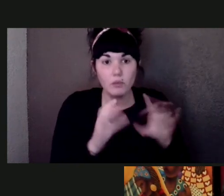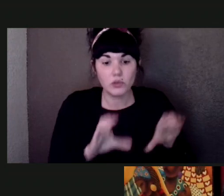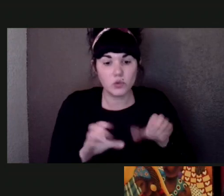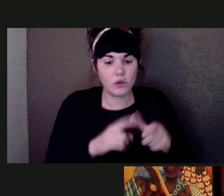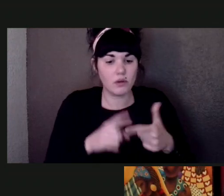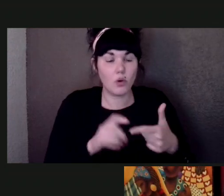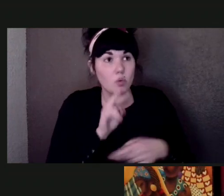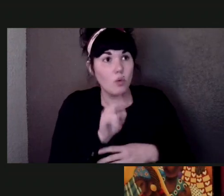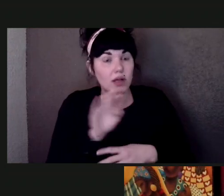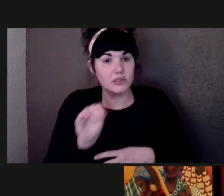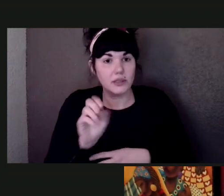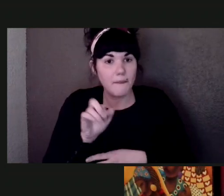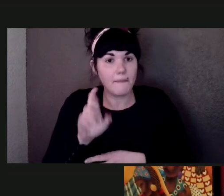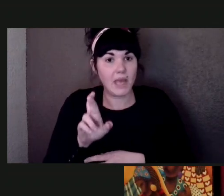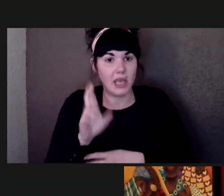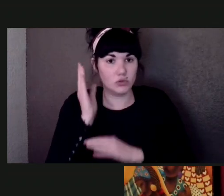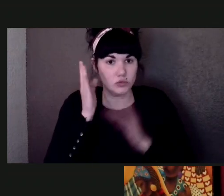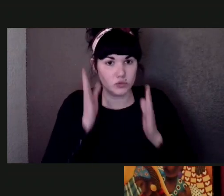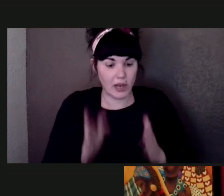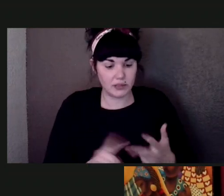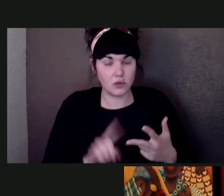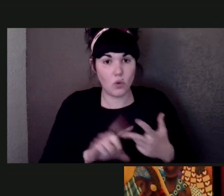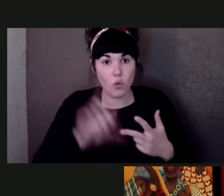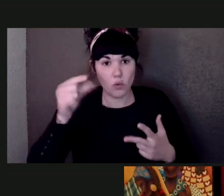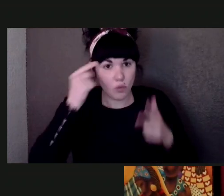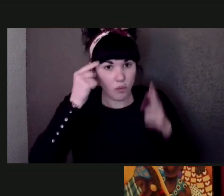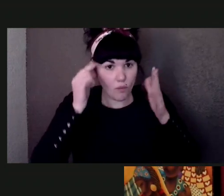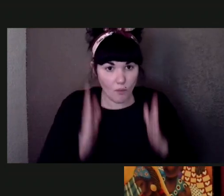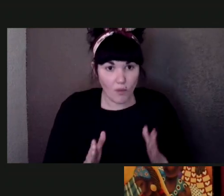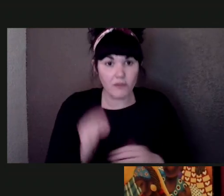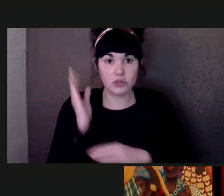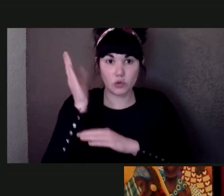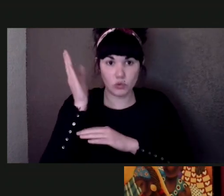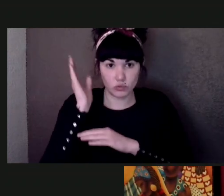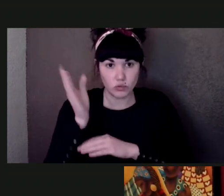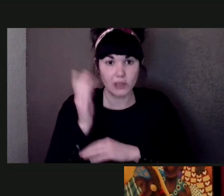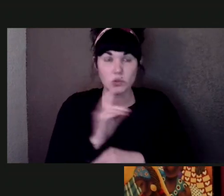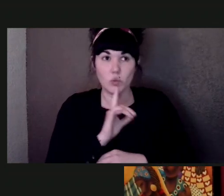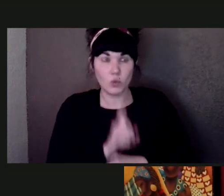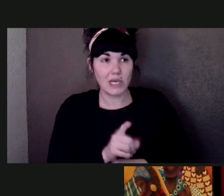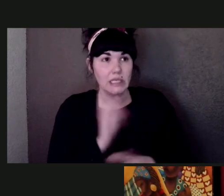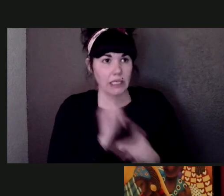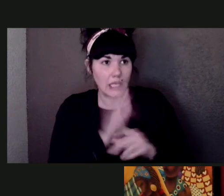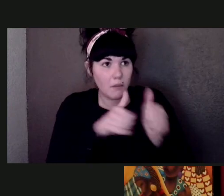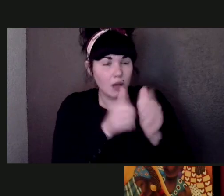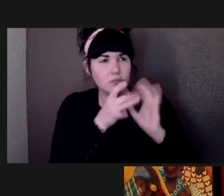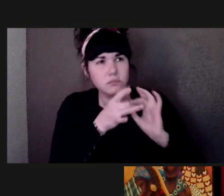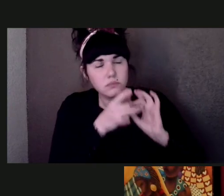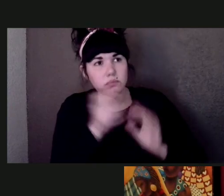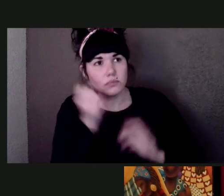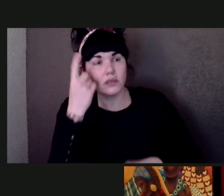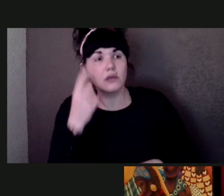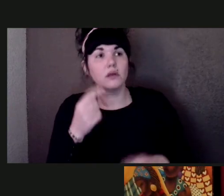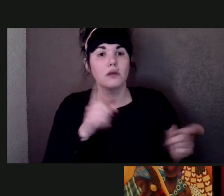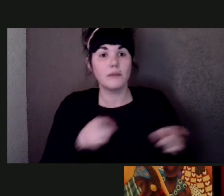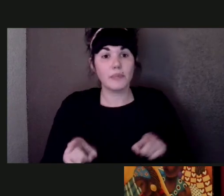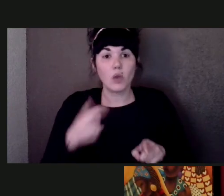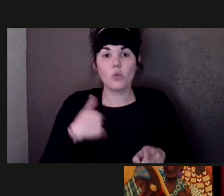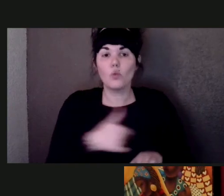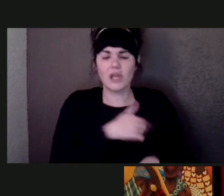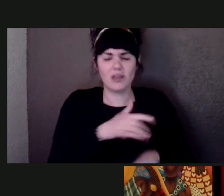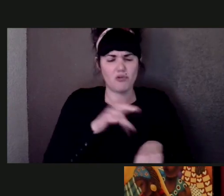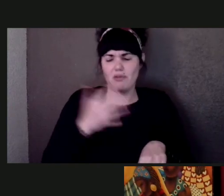governor Whitmer's address to really stay in tune. Um, we decided early on to really side with safety. We